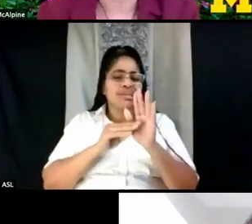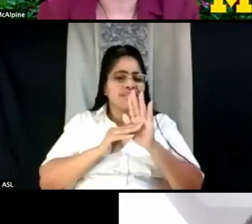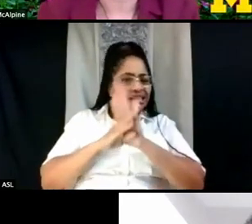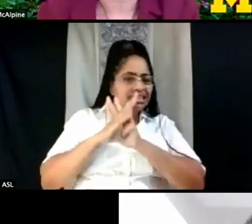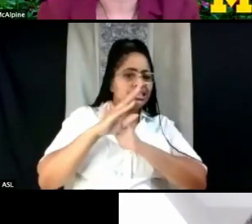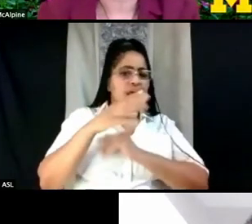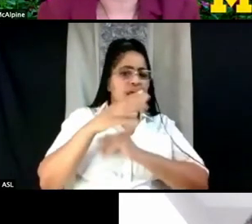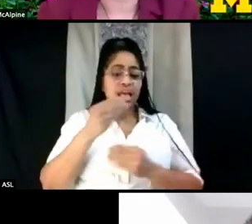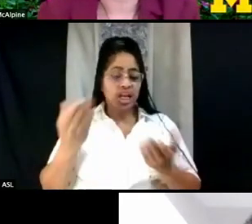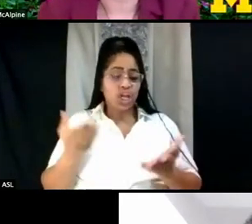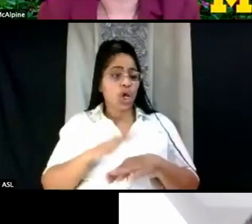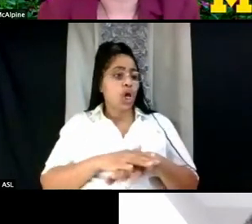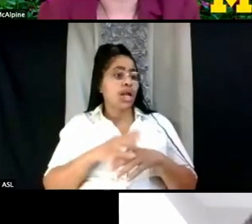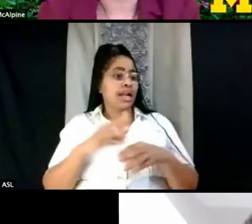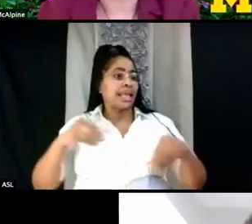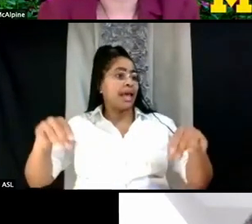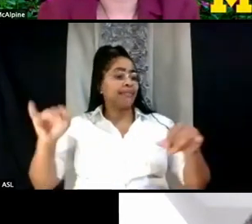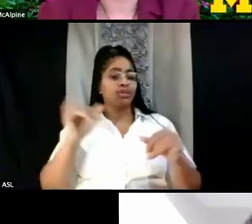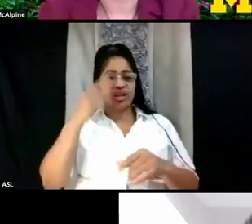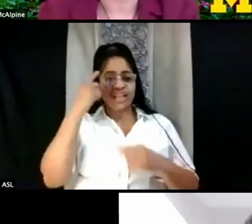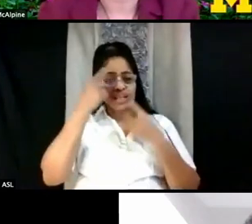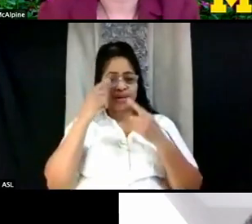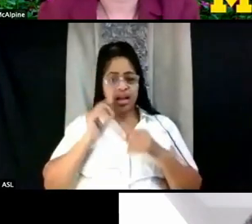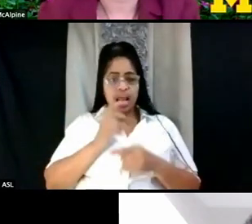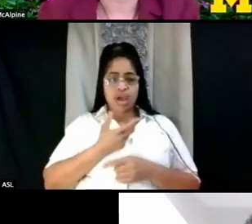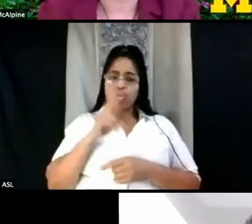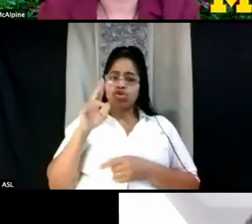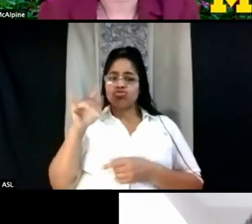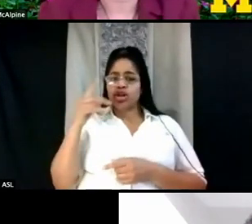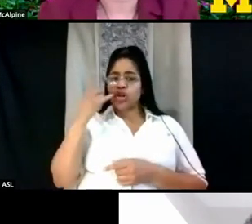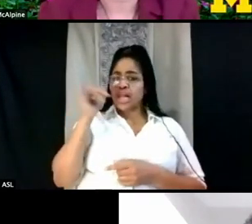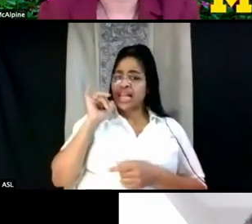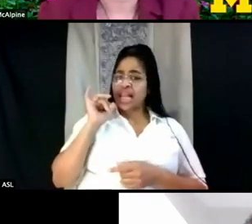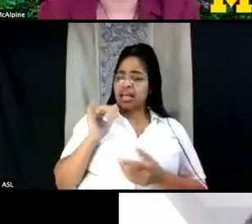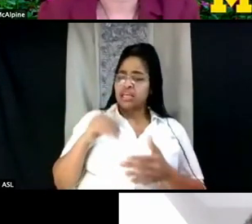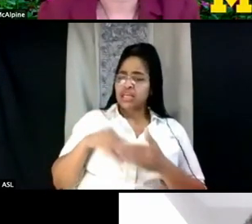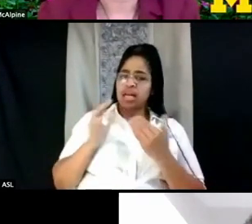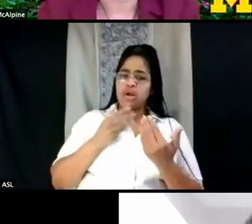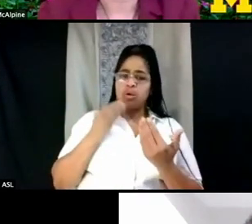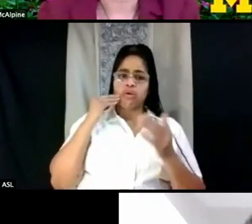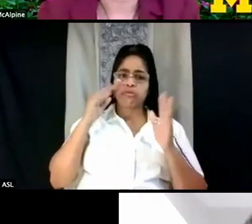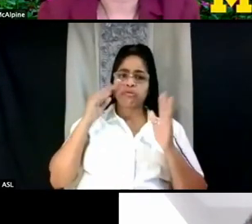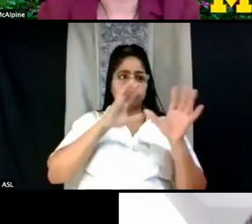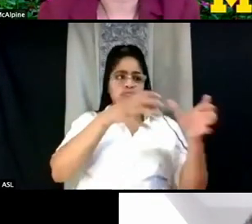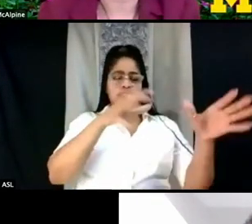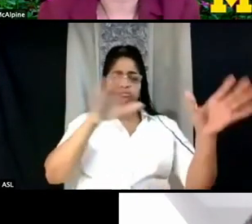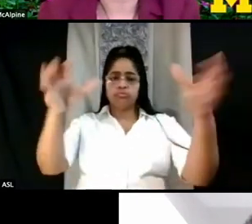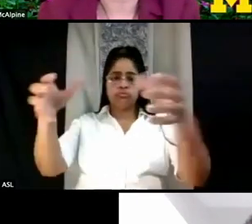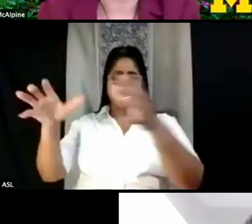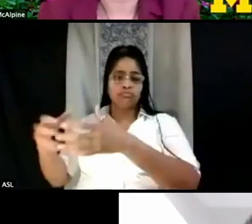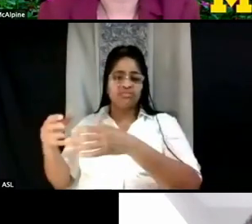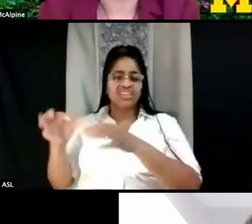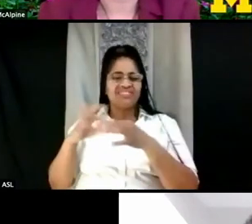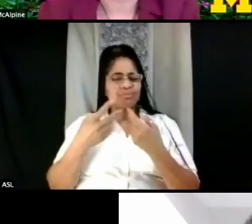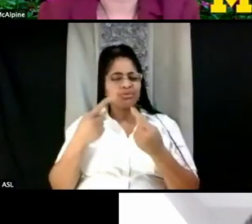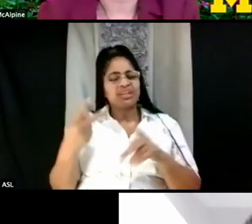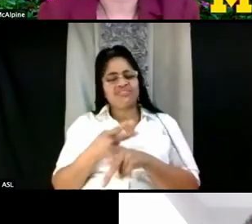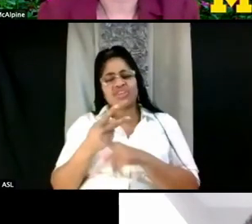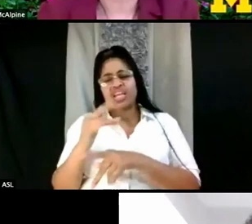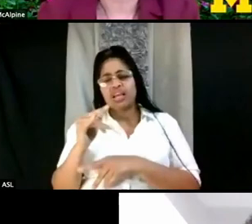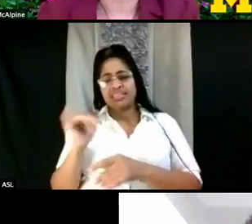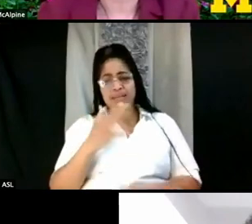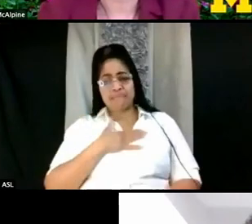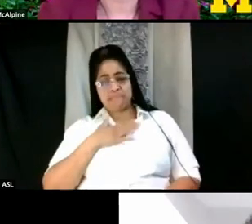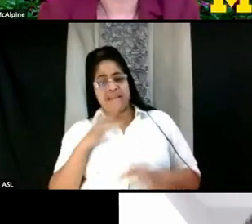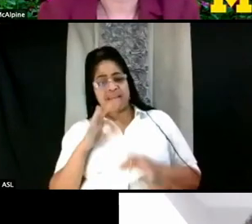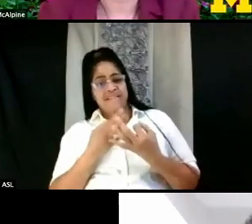on our campus, if you think about what a household unit on campus might look like. And families are trying to figure this out, including my own family. And